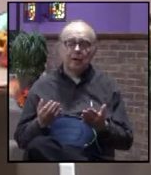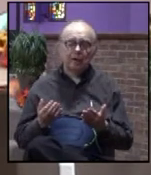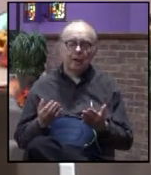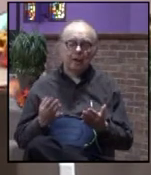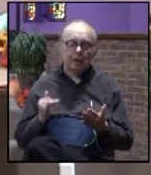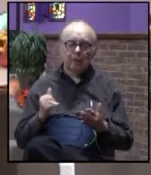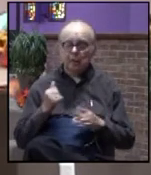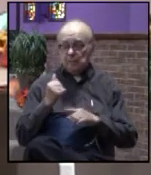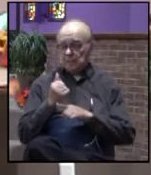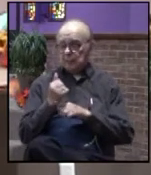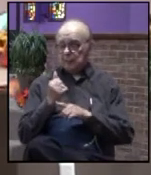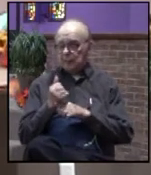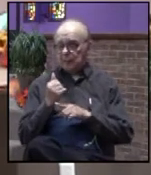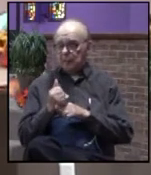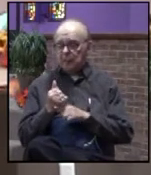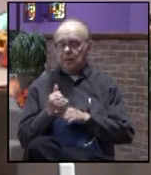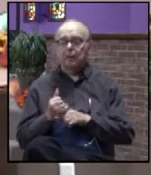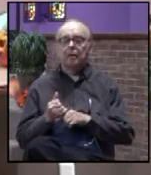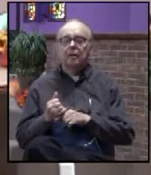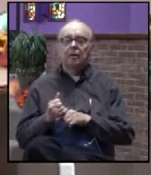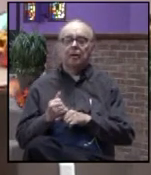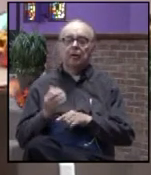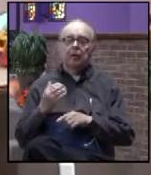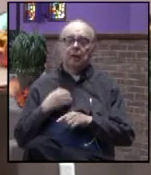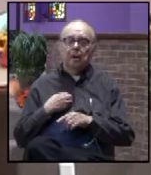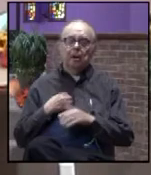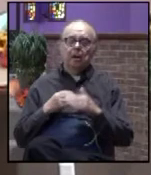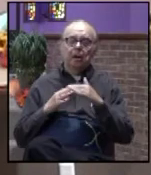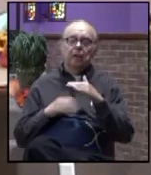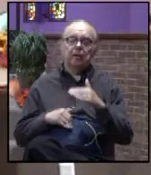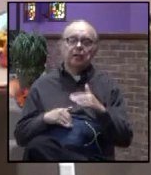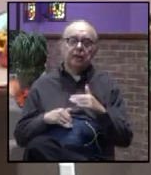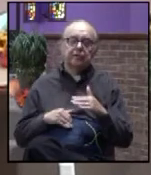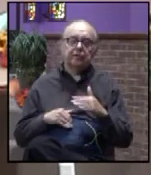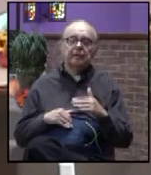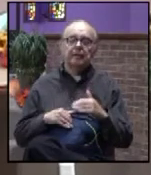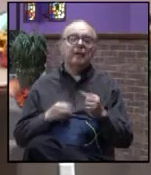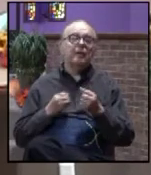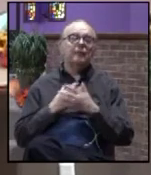by yourself, you have less inhibitions.